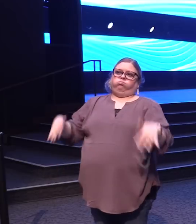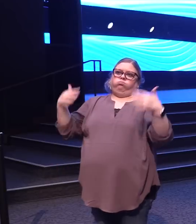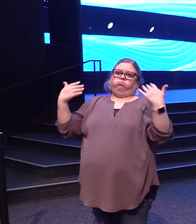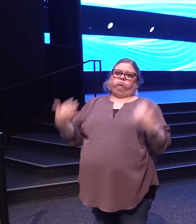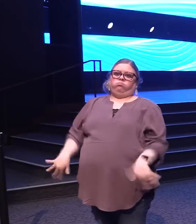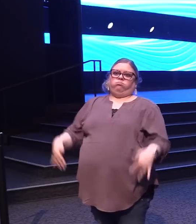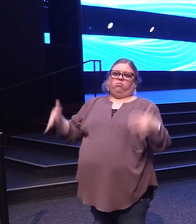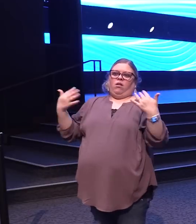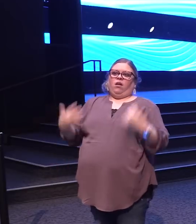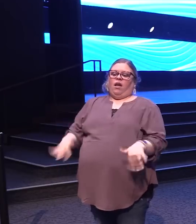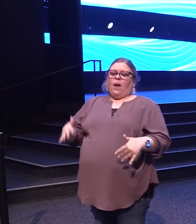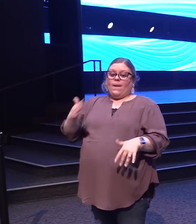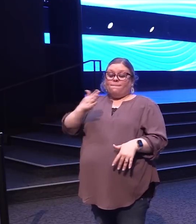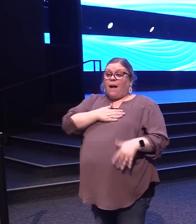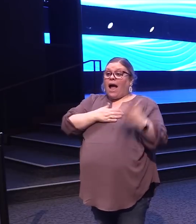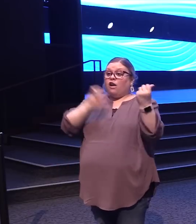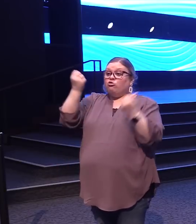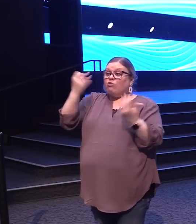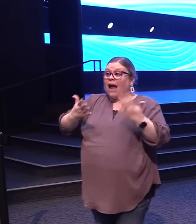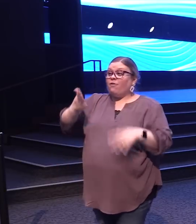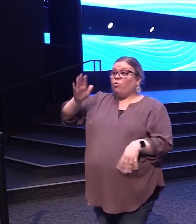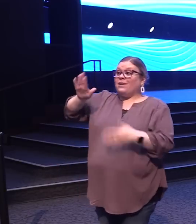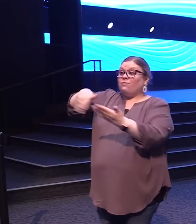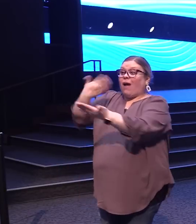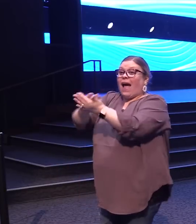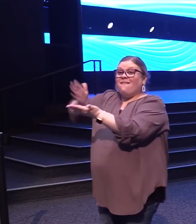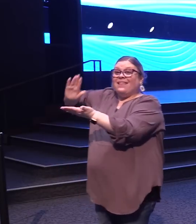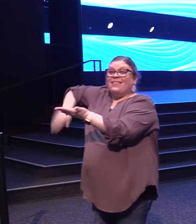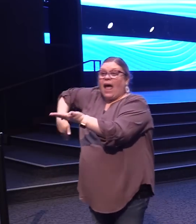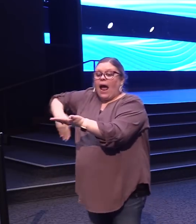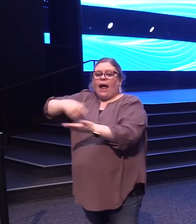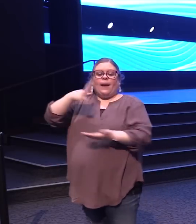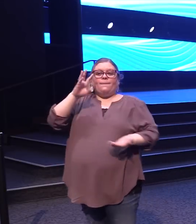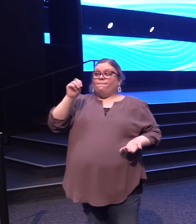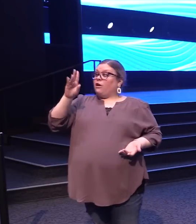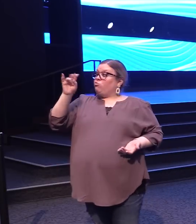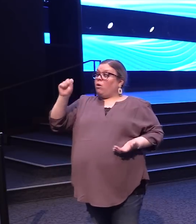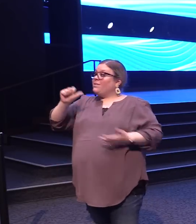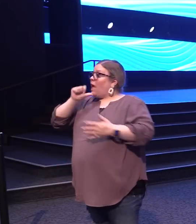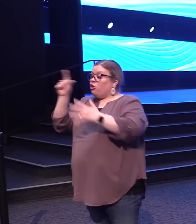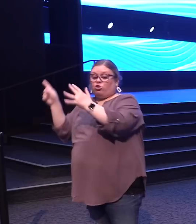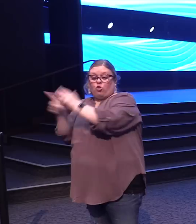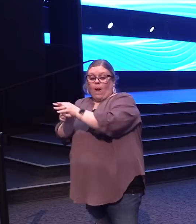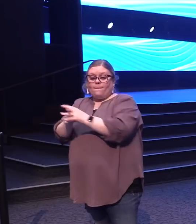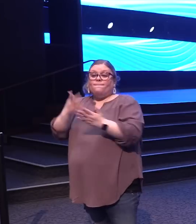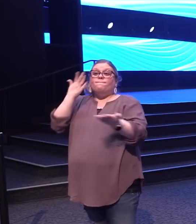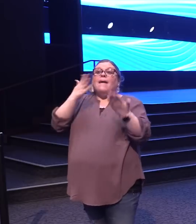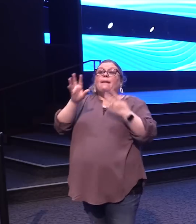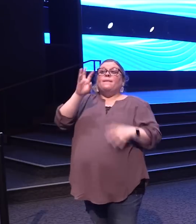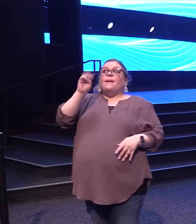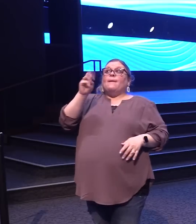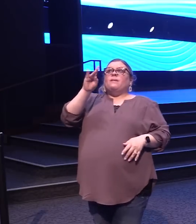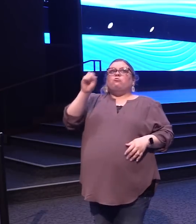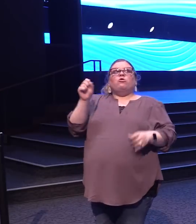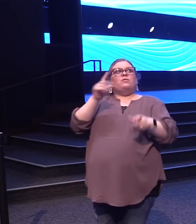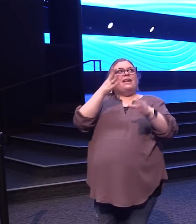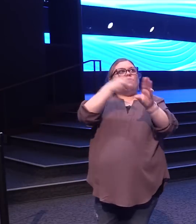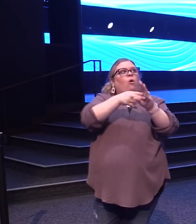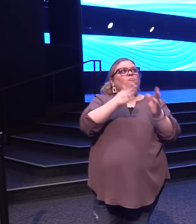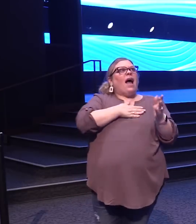making sure my driver was late and Mr. Williams did not show up in time? Maybe Mr. Williams ended up with my